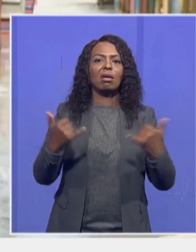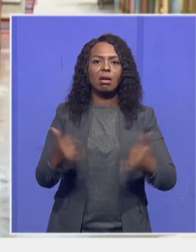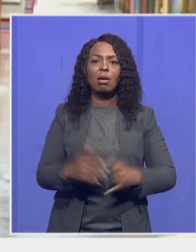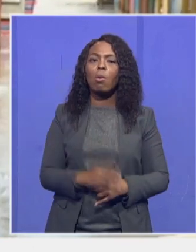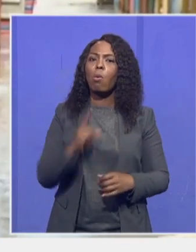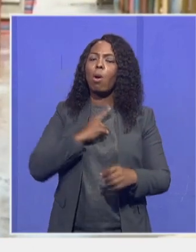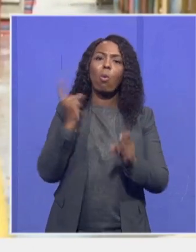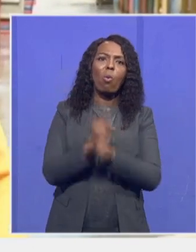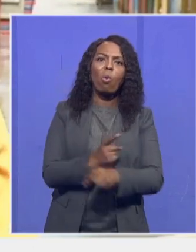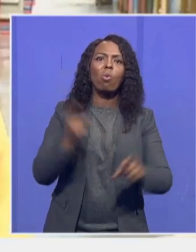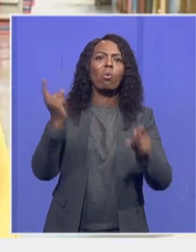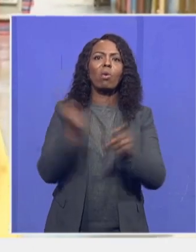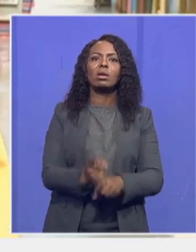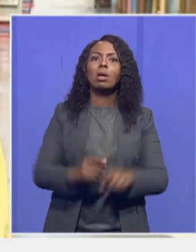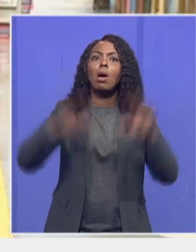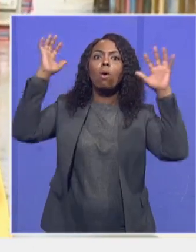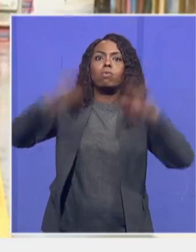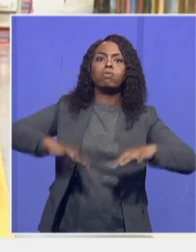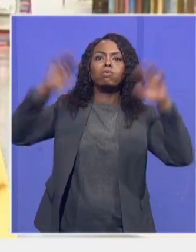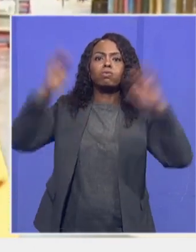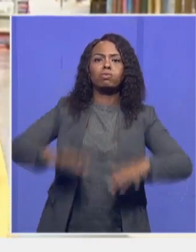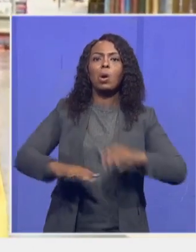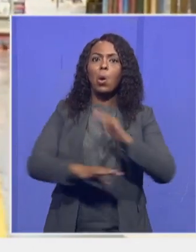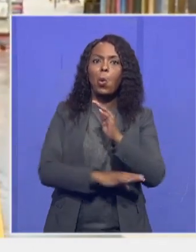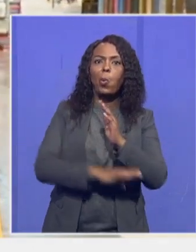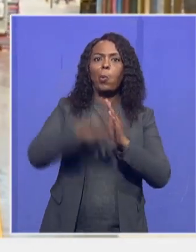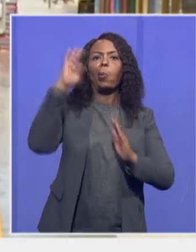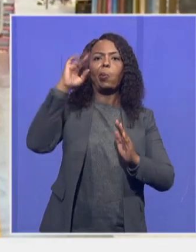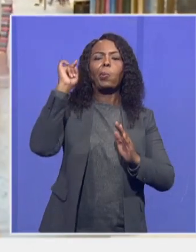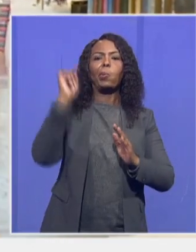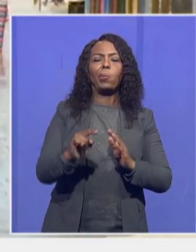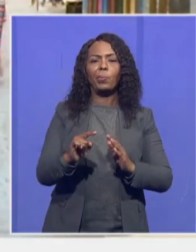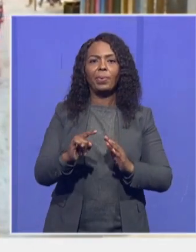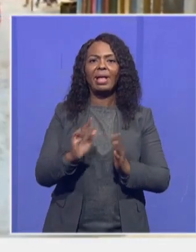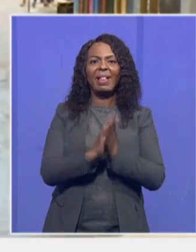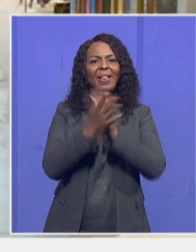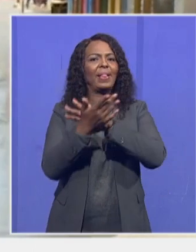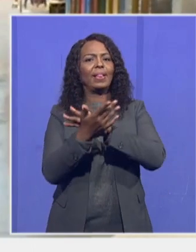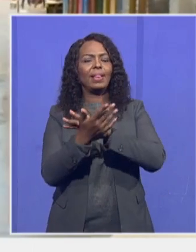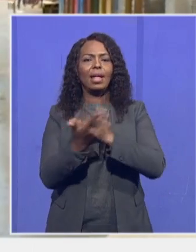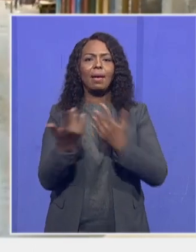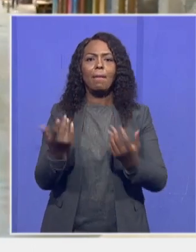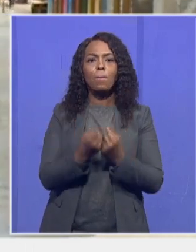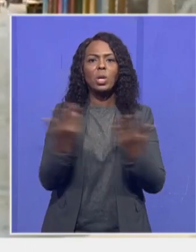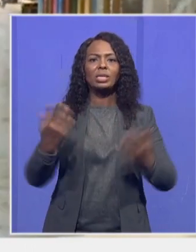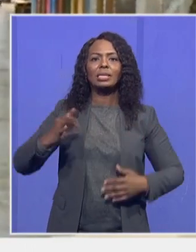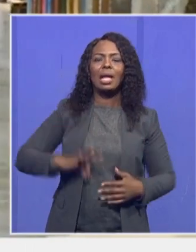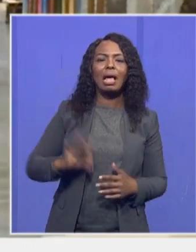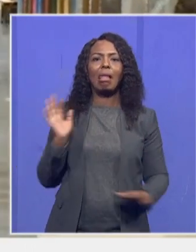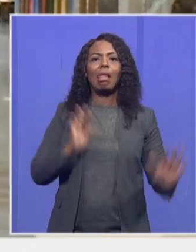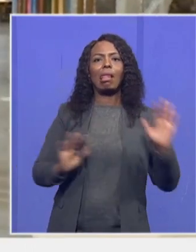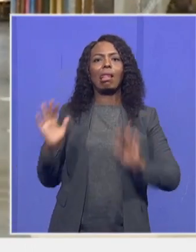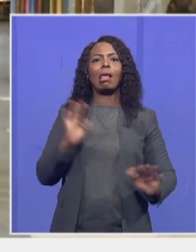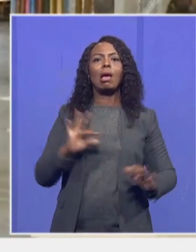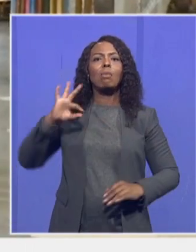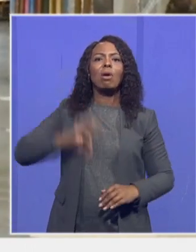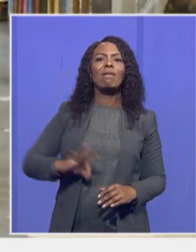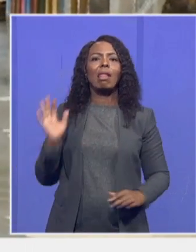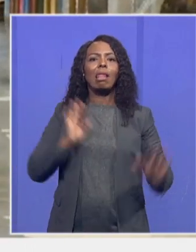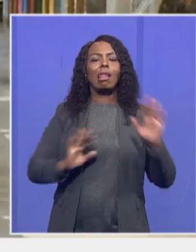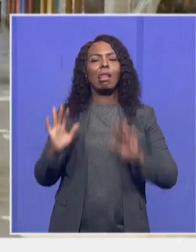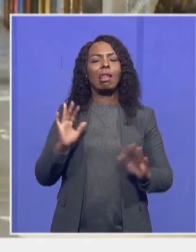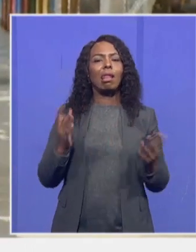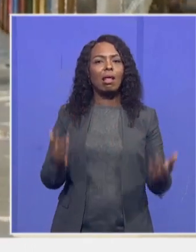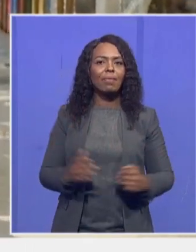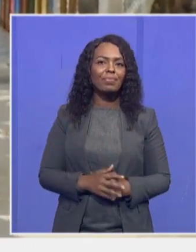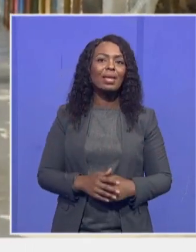time when these heavy rains come, it costs them money because they lose out on their salaries, they lose out on the profits that they're supposed to be making.